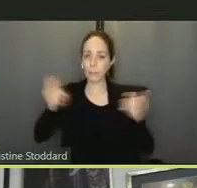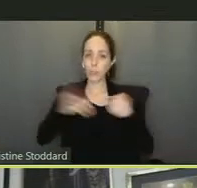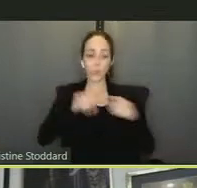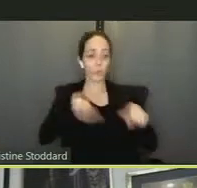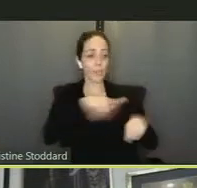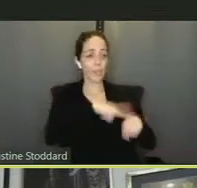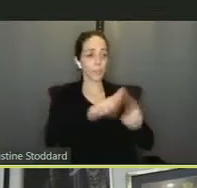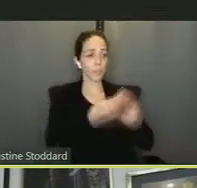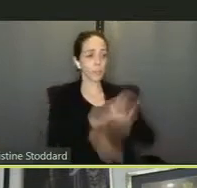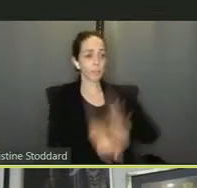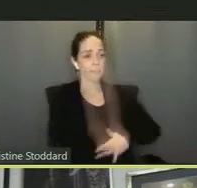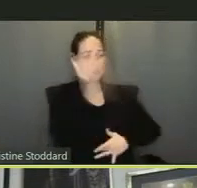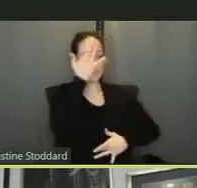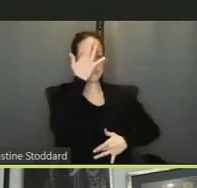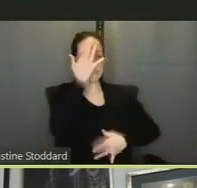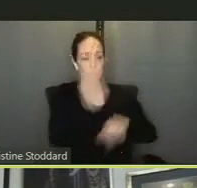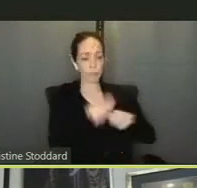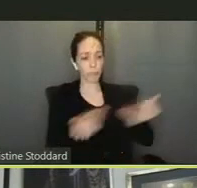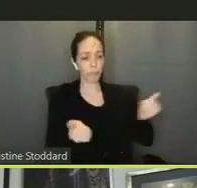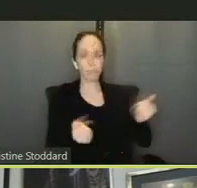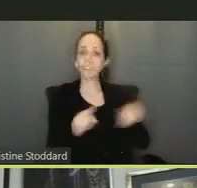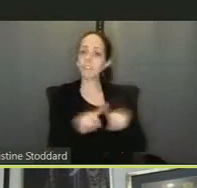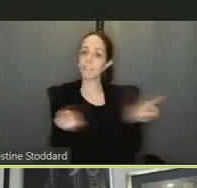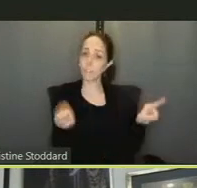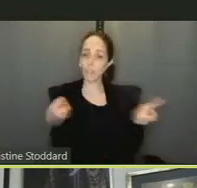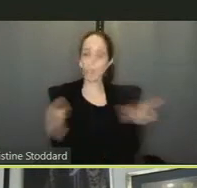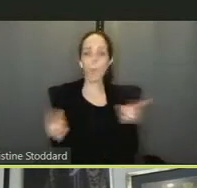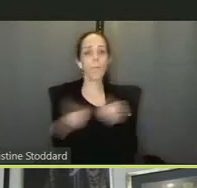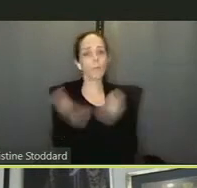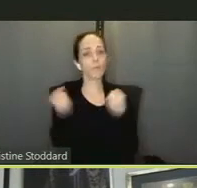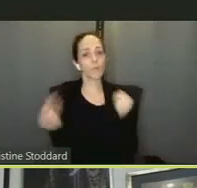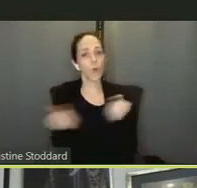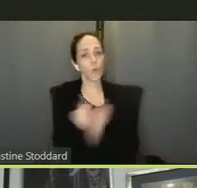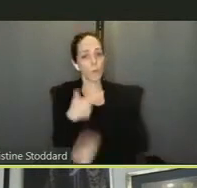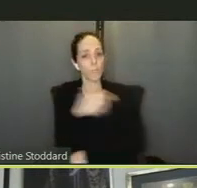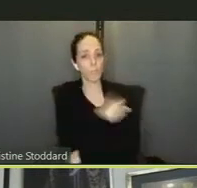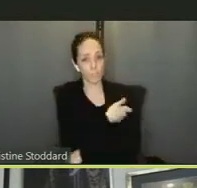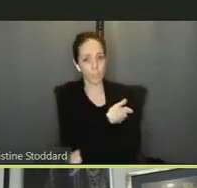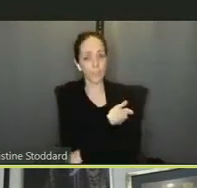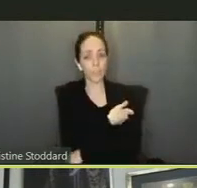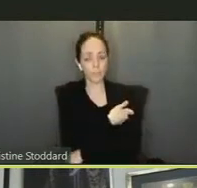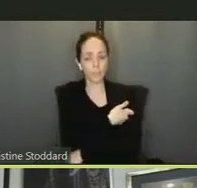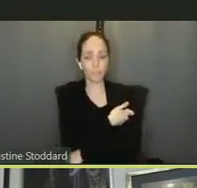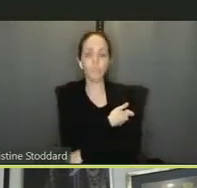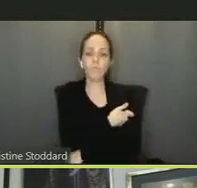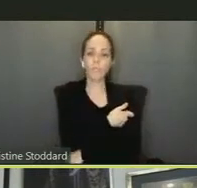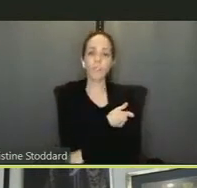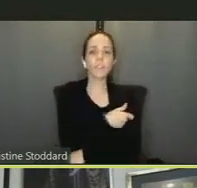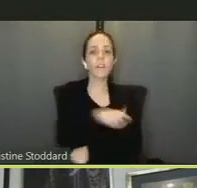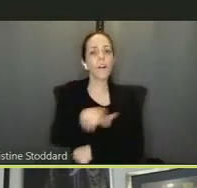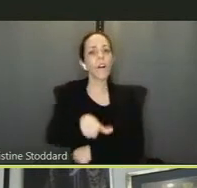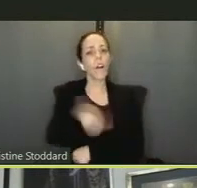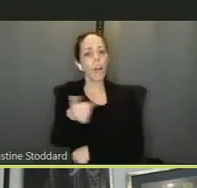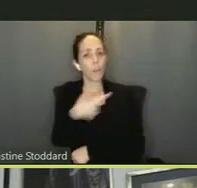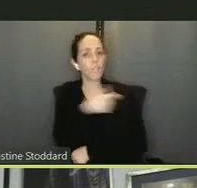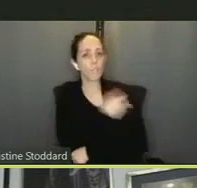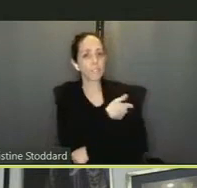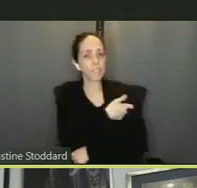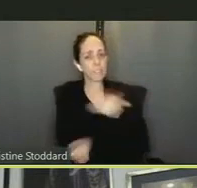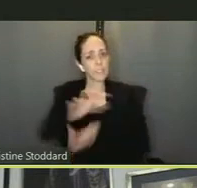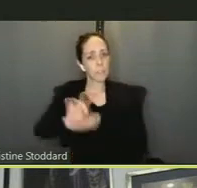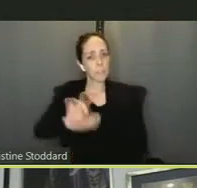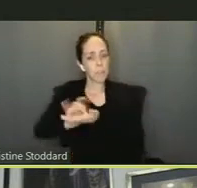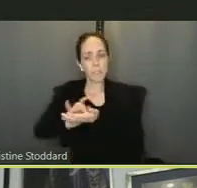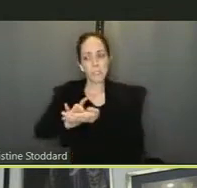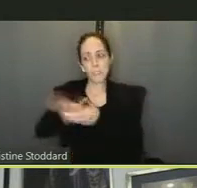coronavirus. And that's not unheard of. For instance, we know that from other vaccines, the vaccination itself gives